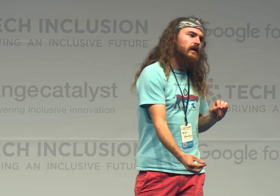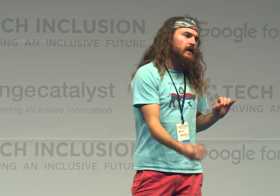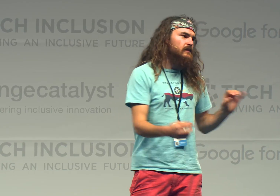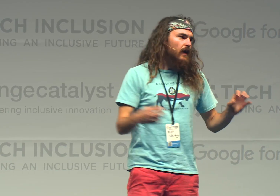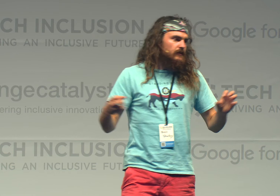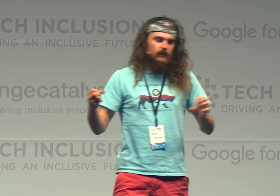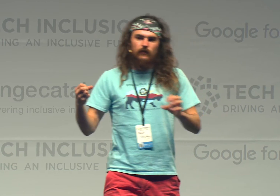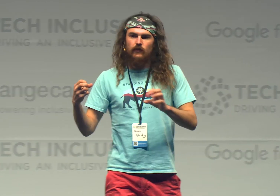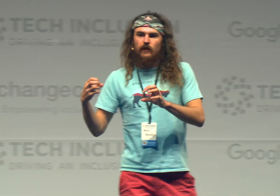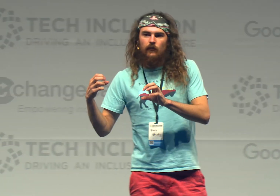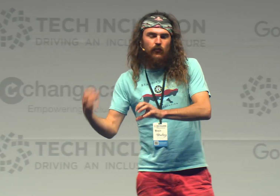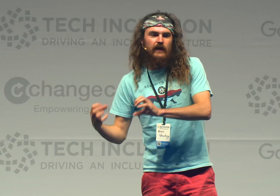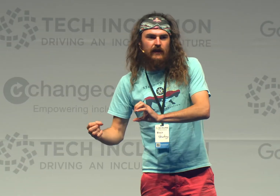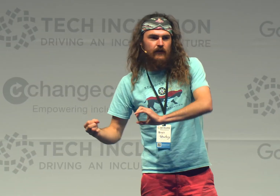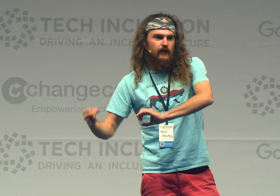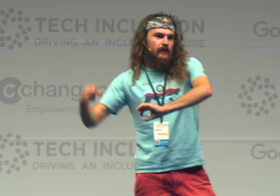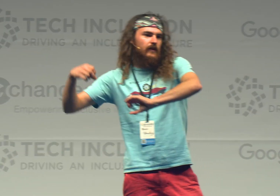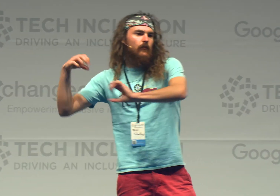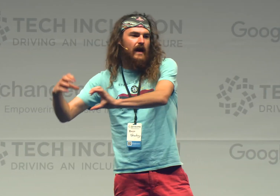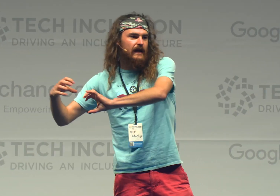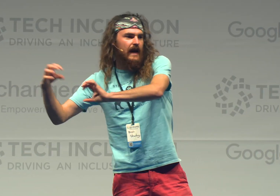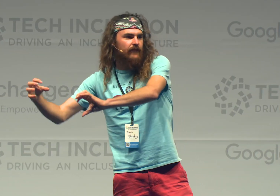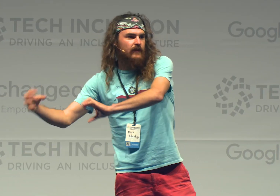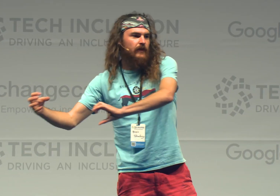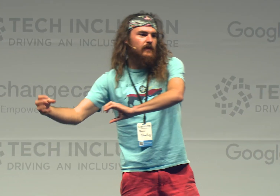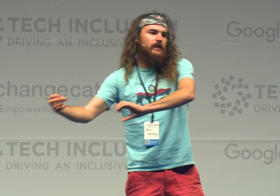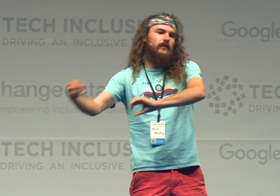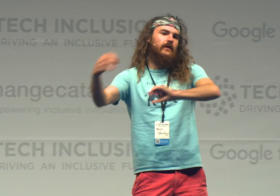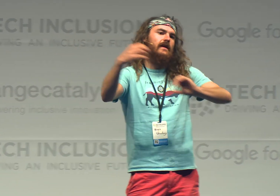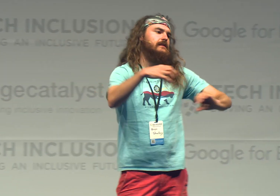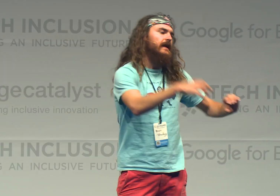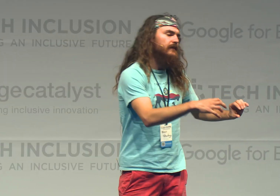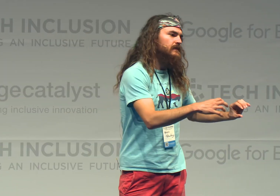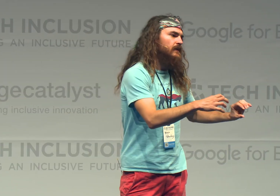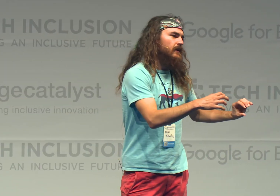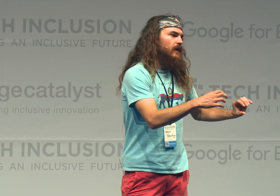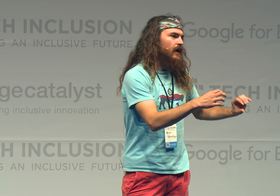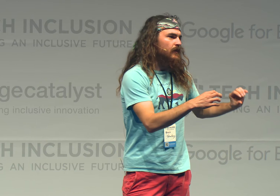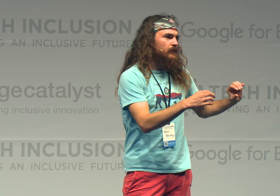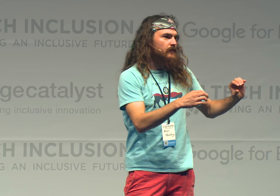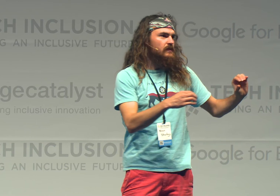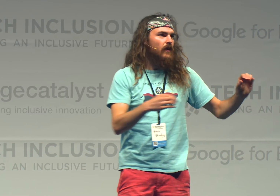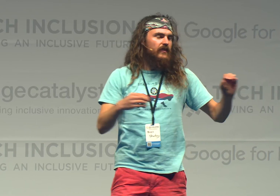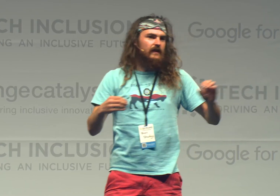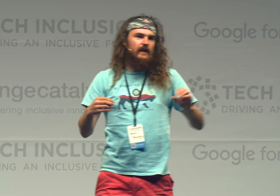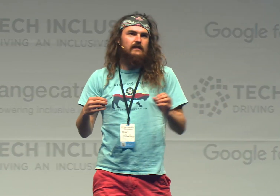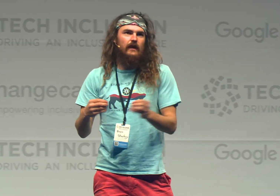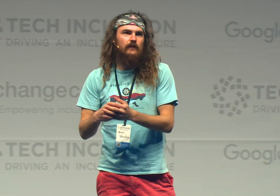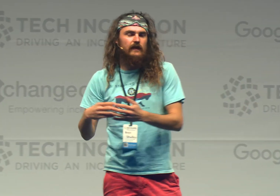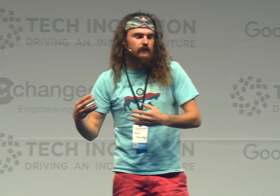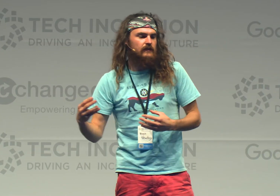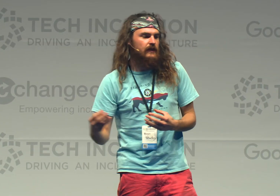also sought to bring Black and African American people here as slaves. So I think that